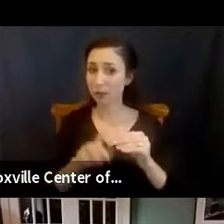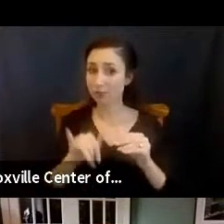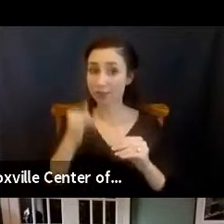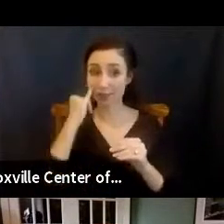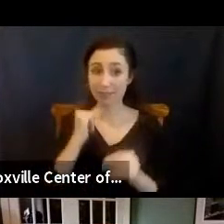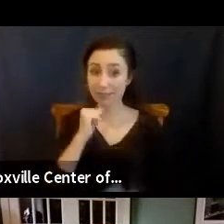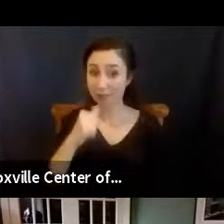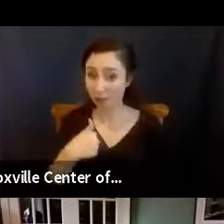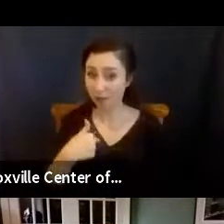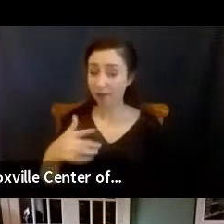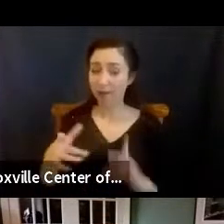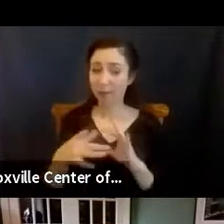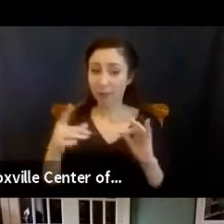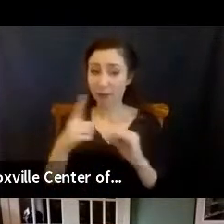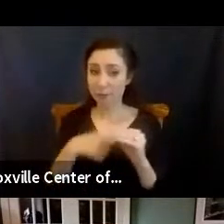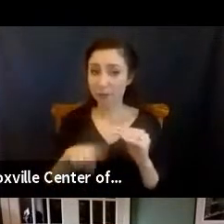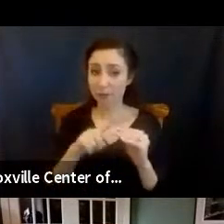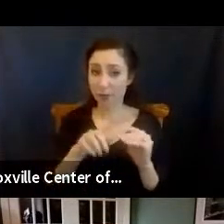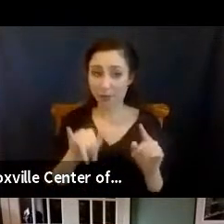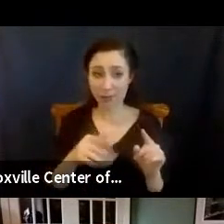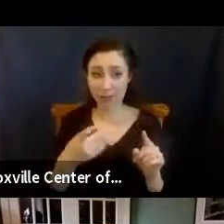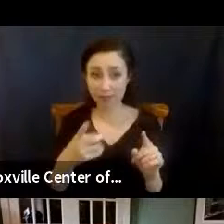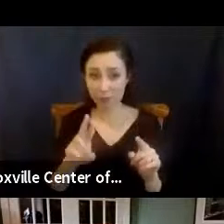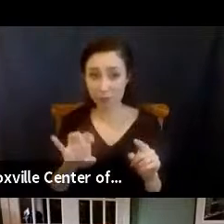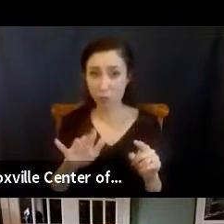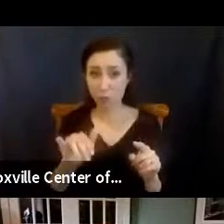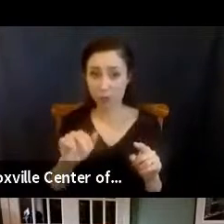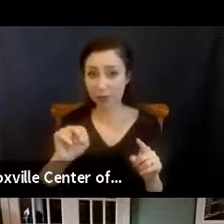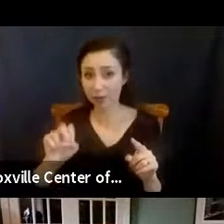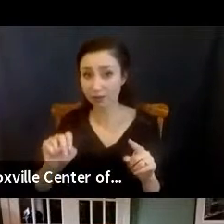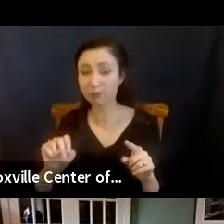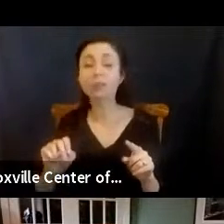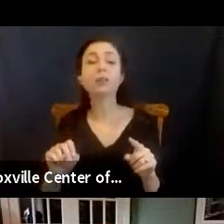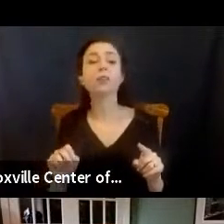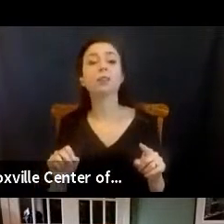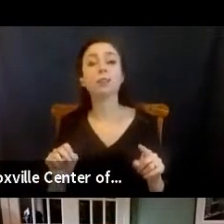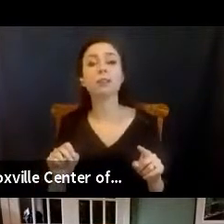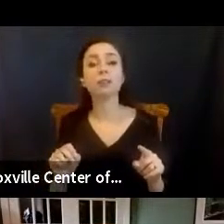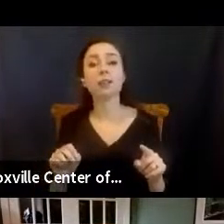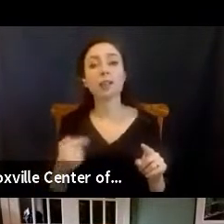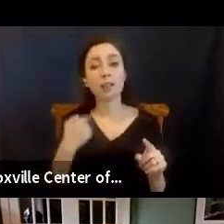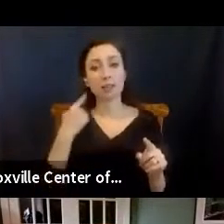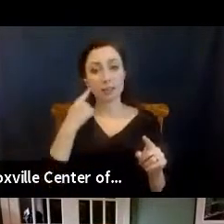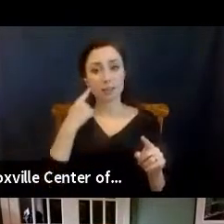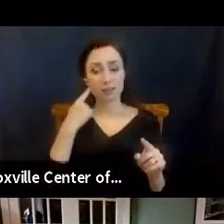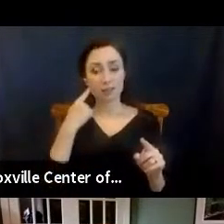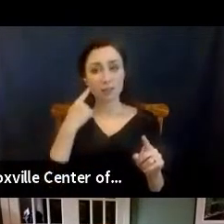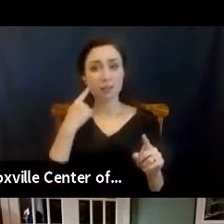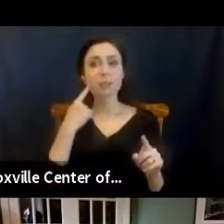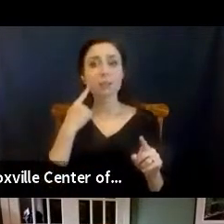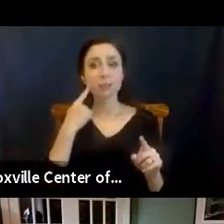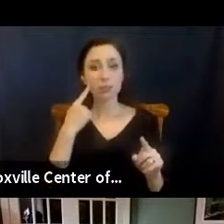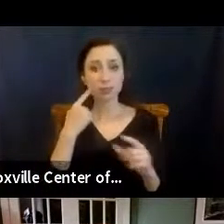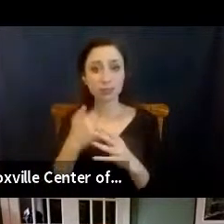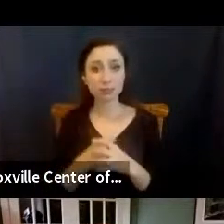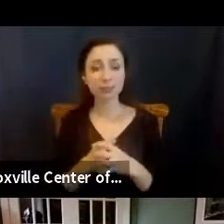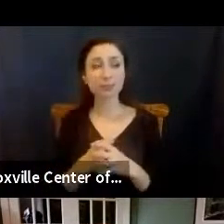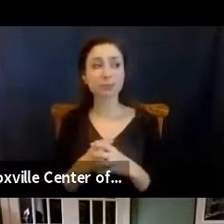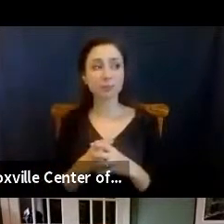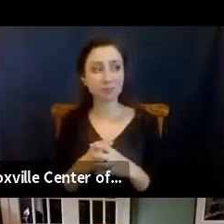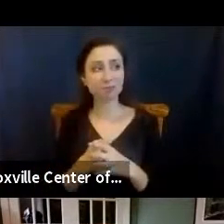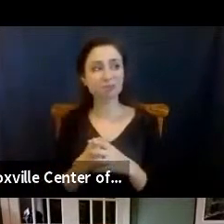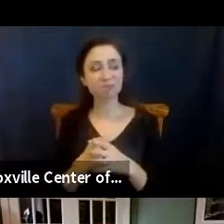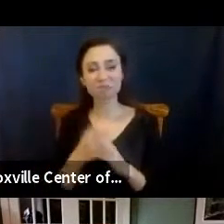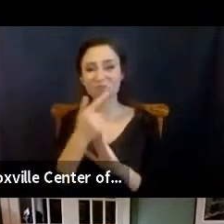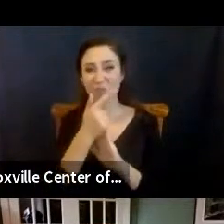comment about it, Dr. Buchanan, and that is that I think it would be, from a legal